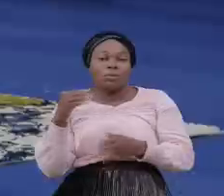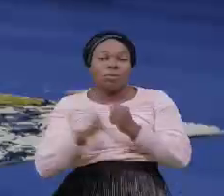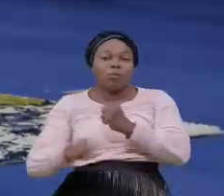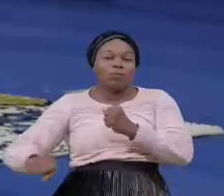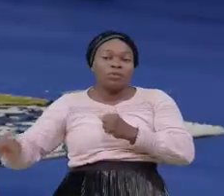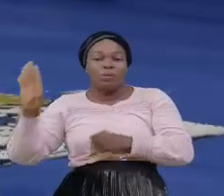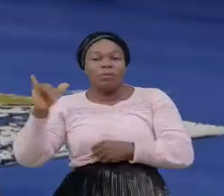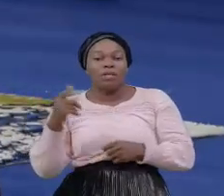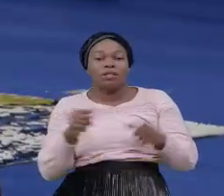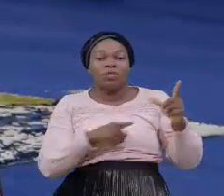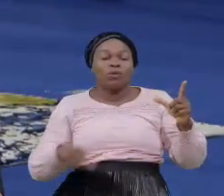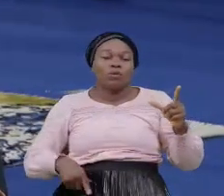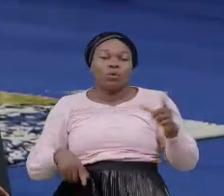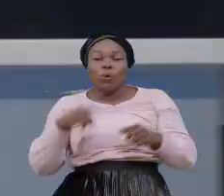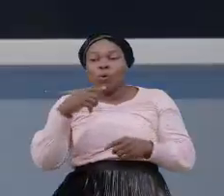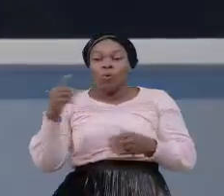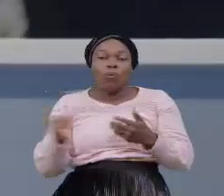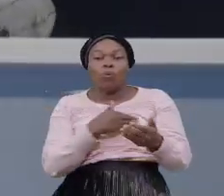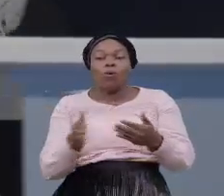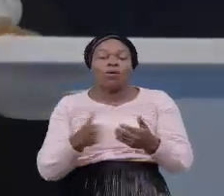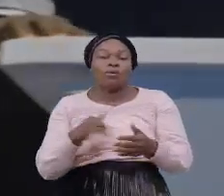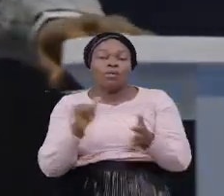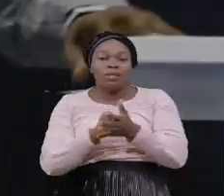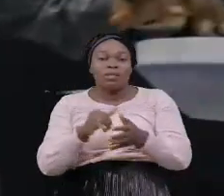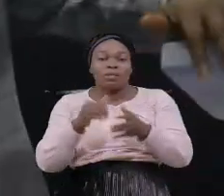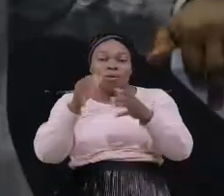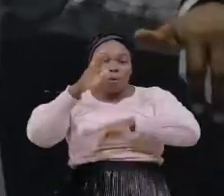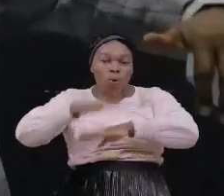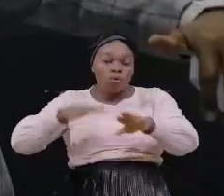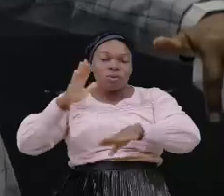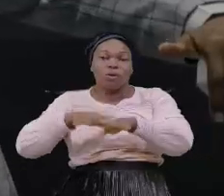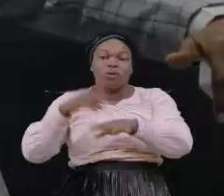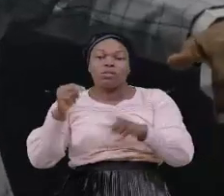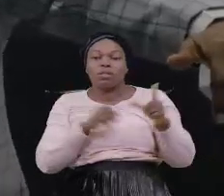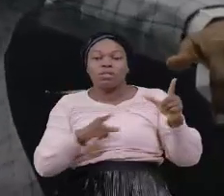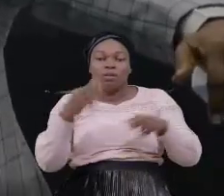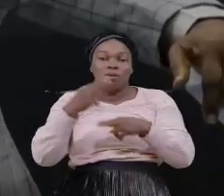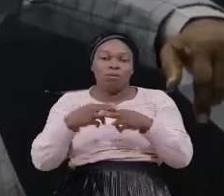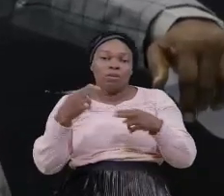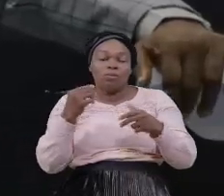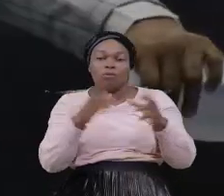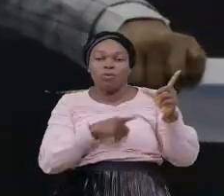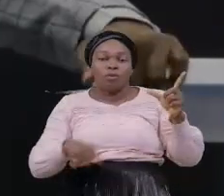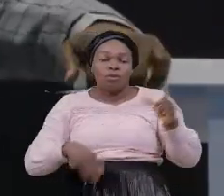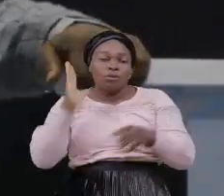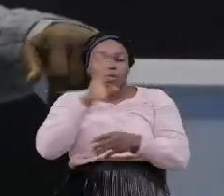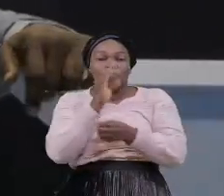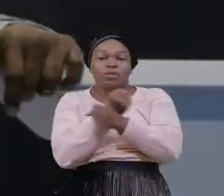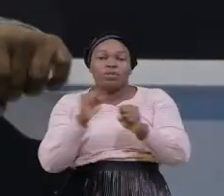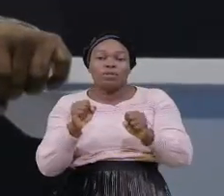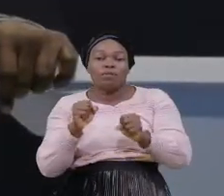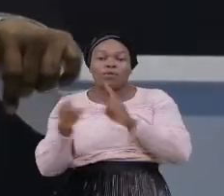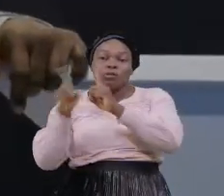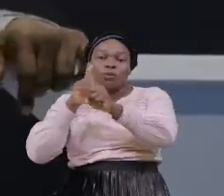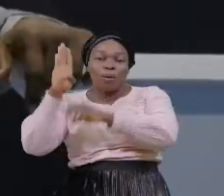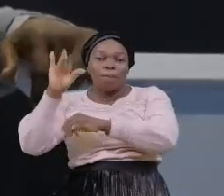Whosoever shall call on the name of the Lord shall be saved. Spoken by the Lord. Call upon